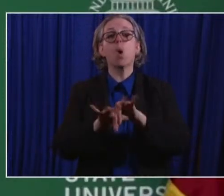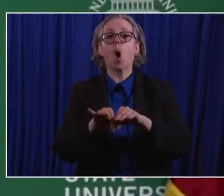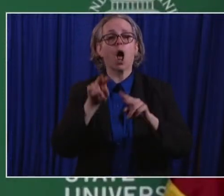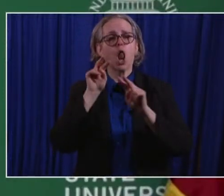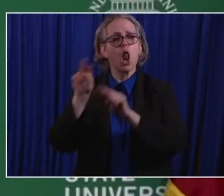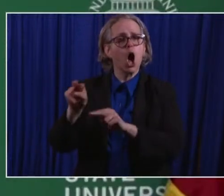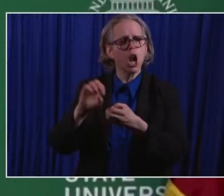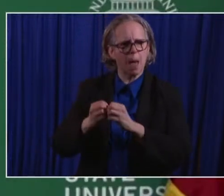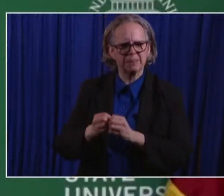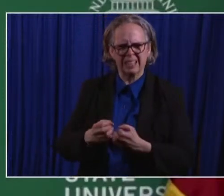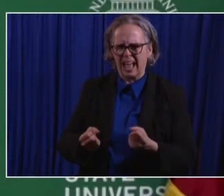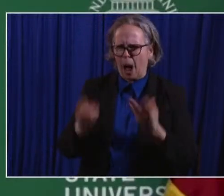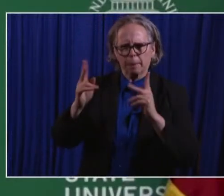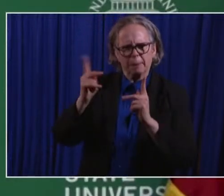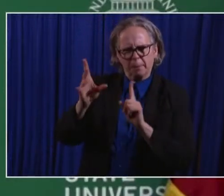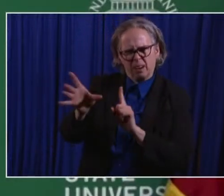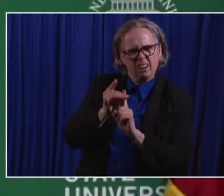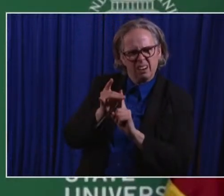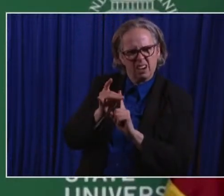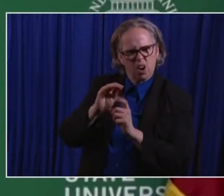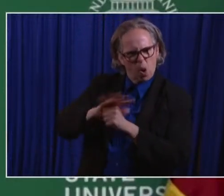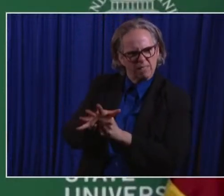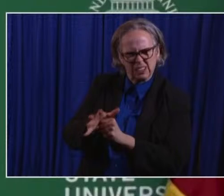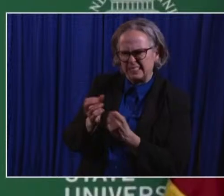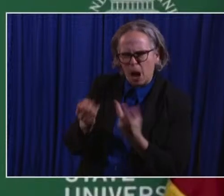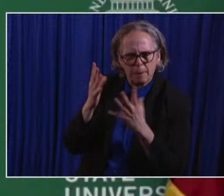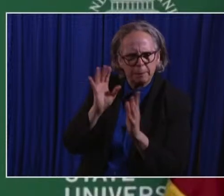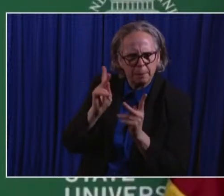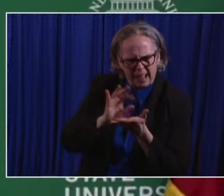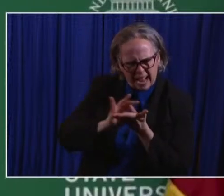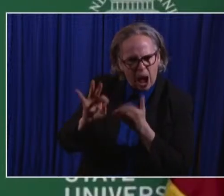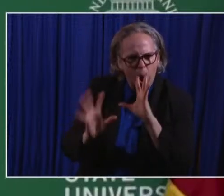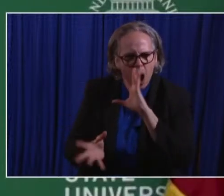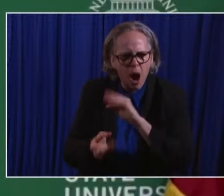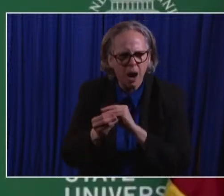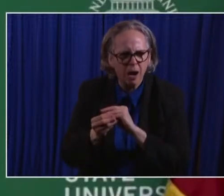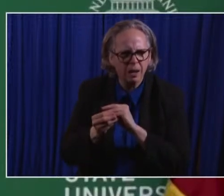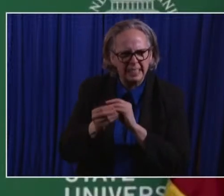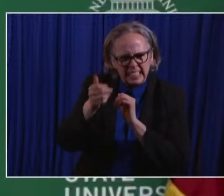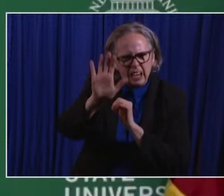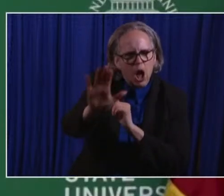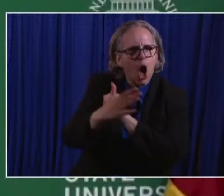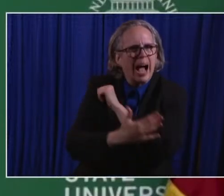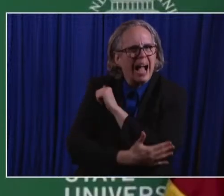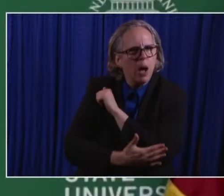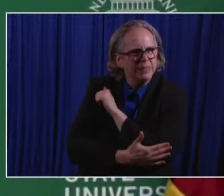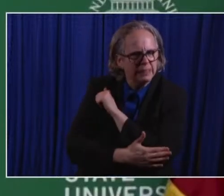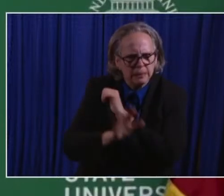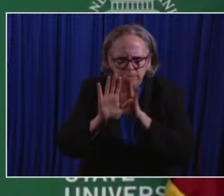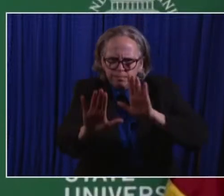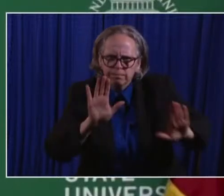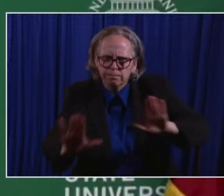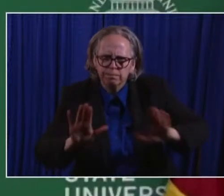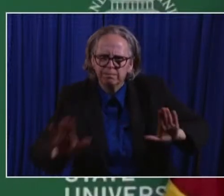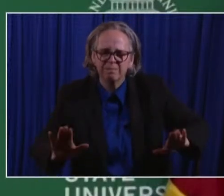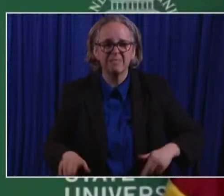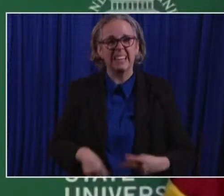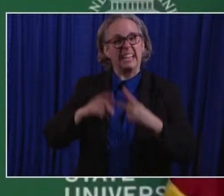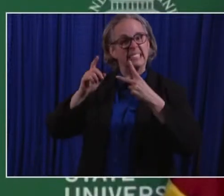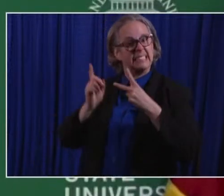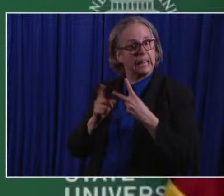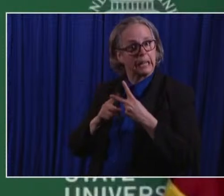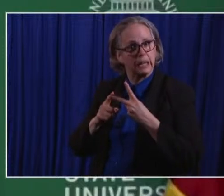per 100,000, where they are in the last 2 weeks, and that data is always with the last 14 days. If they look at that and they look at